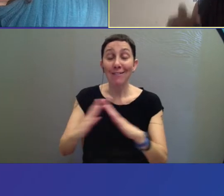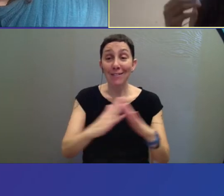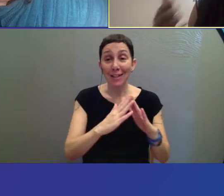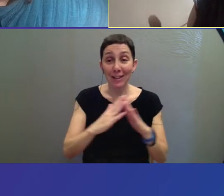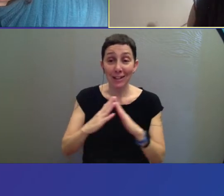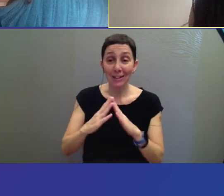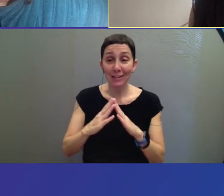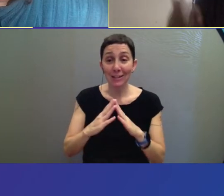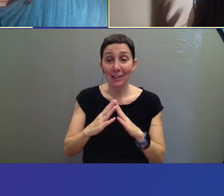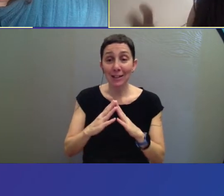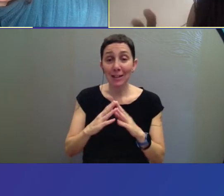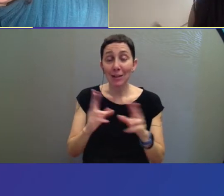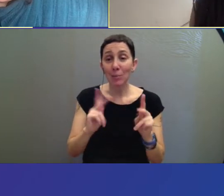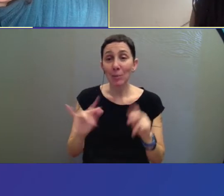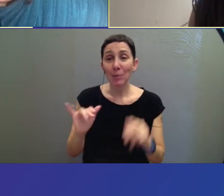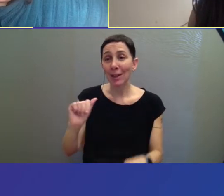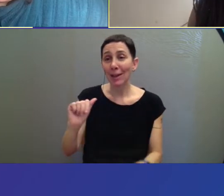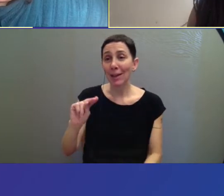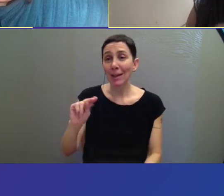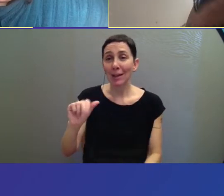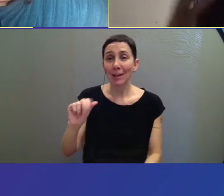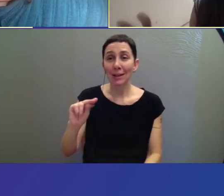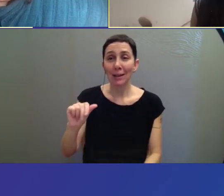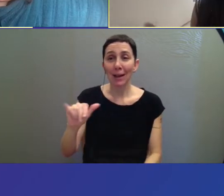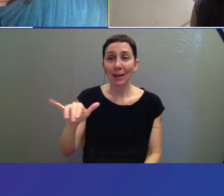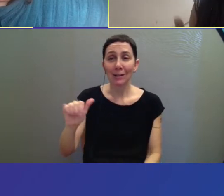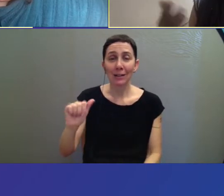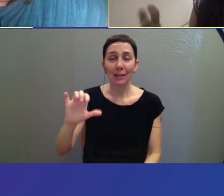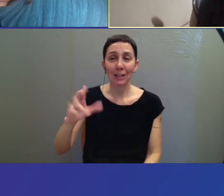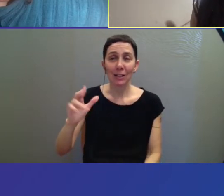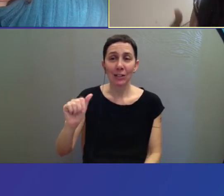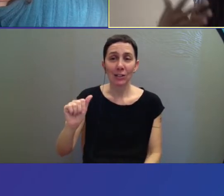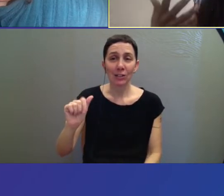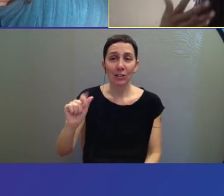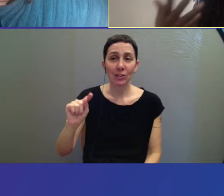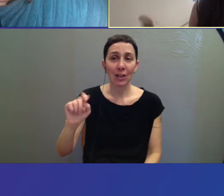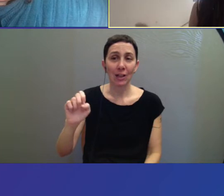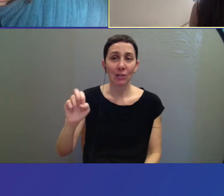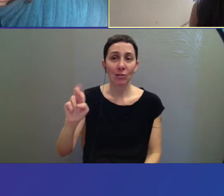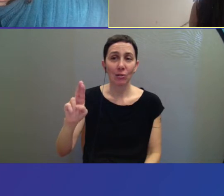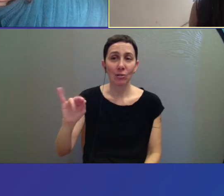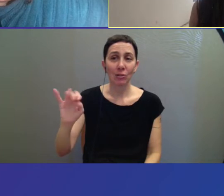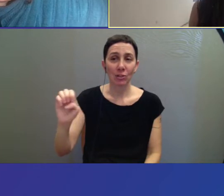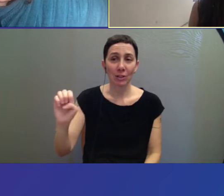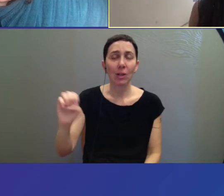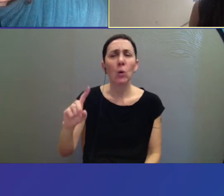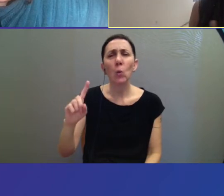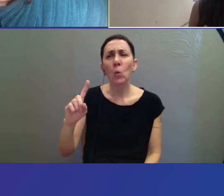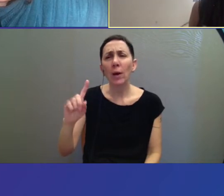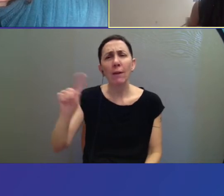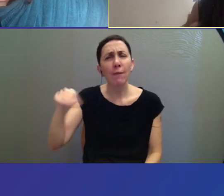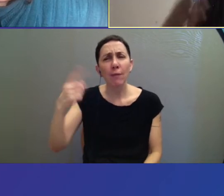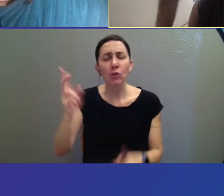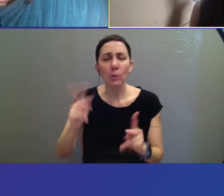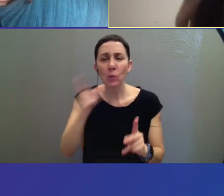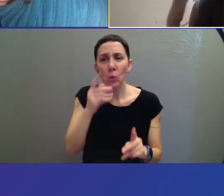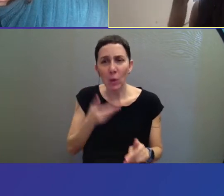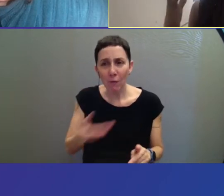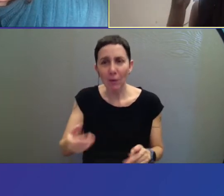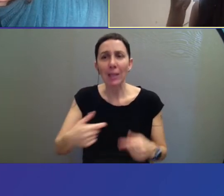like Ananya Chatterjea. Ananya Chatterjea was one of the first people that invited me with